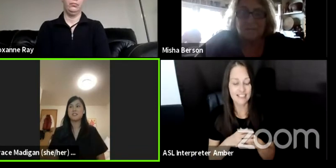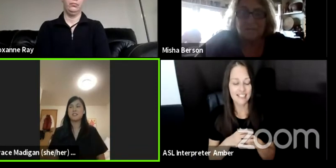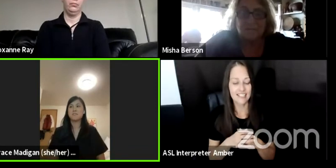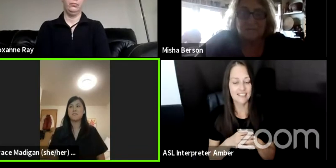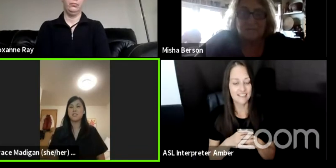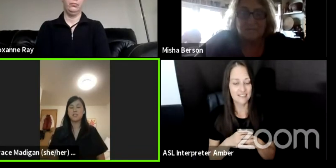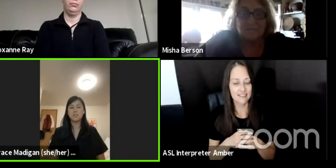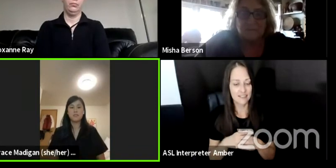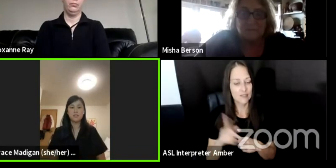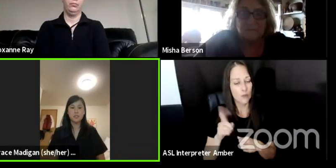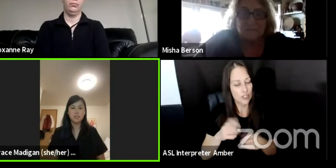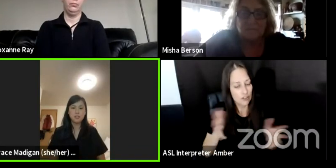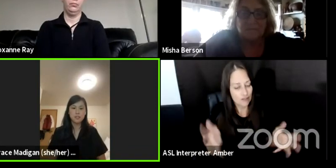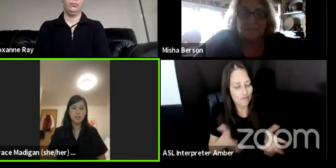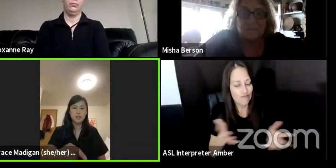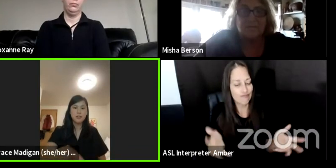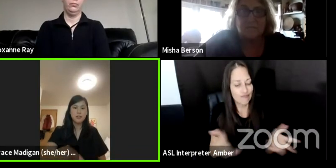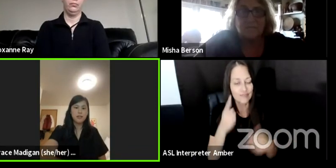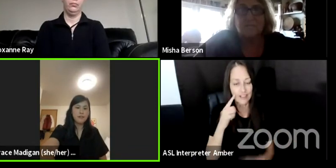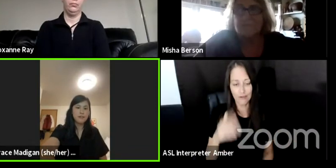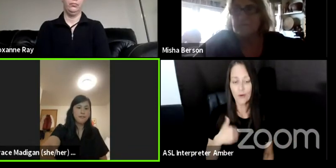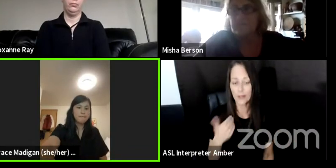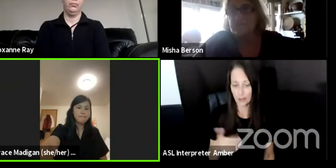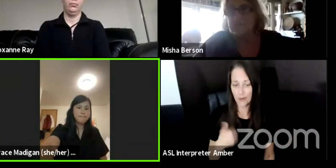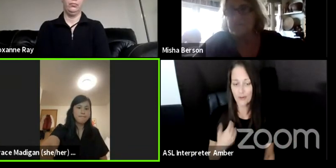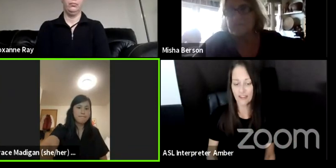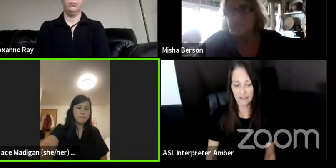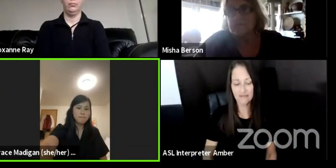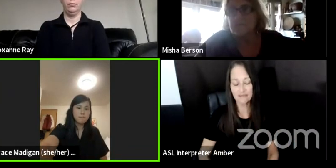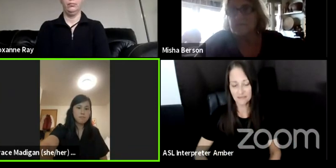this in the youth, I think.